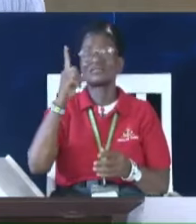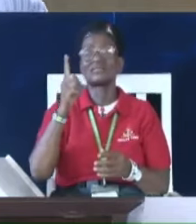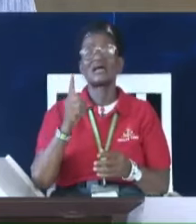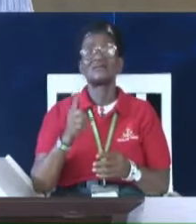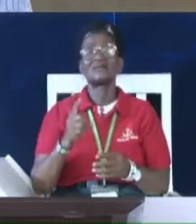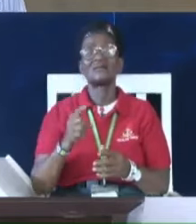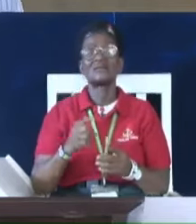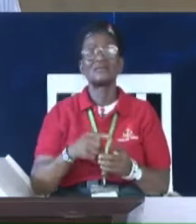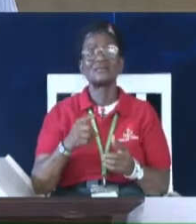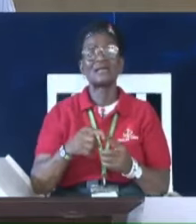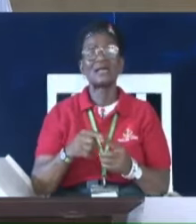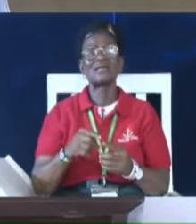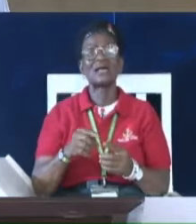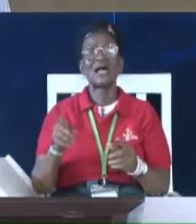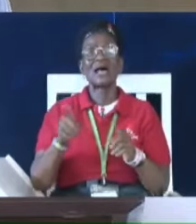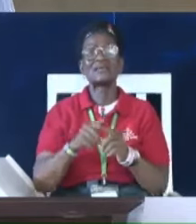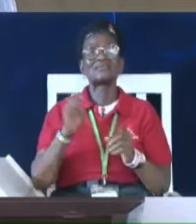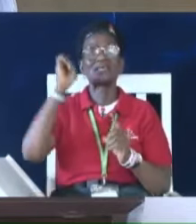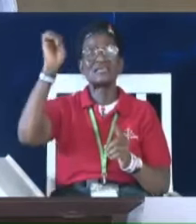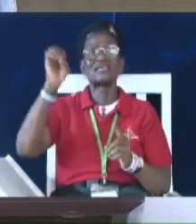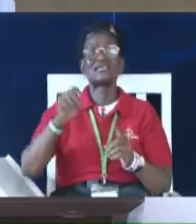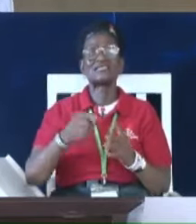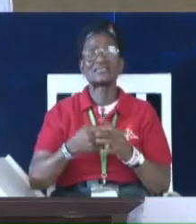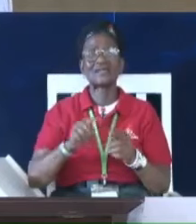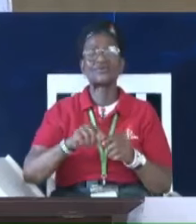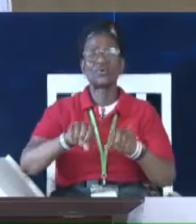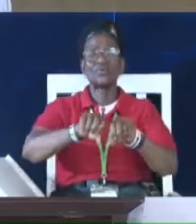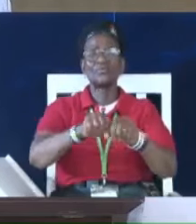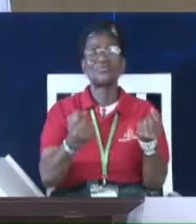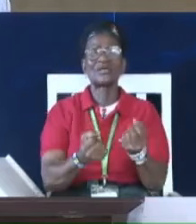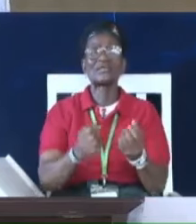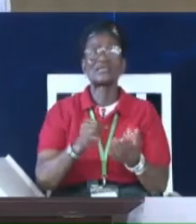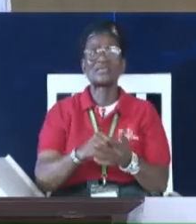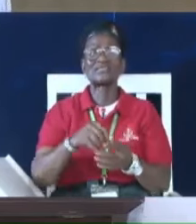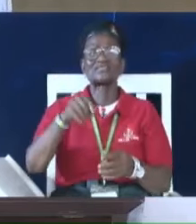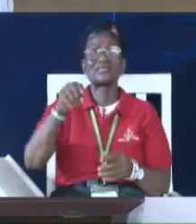But then as he began to break it down,